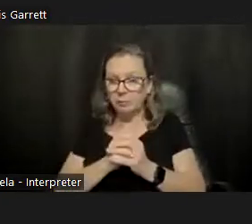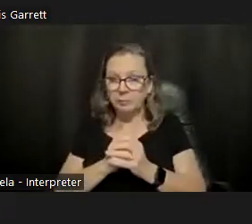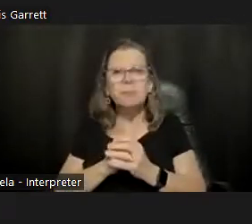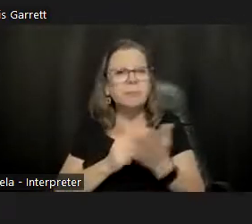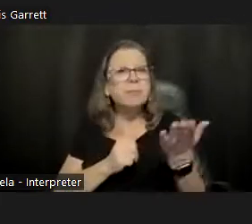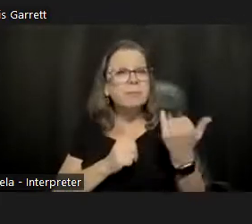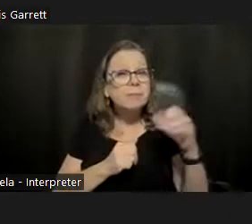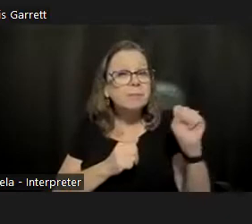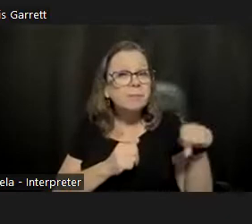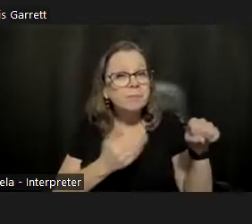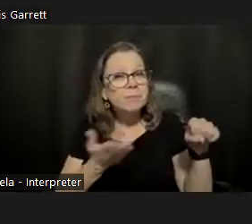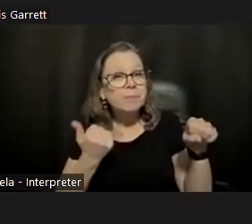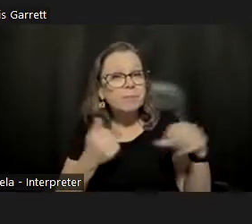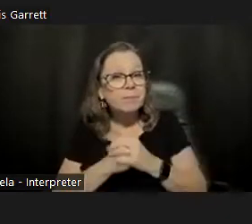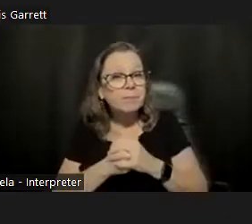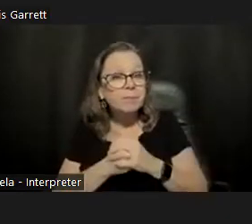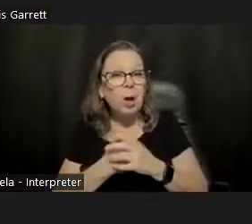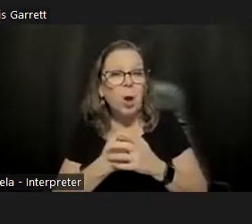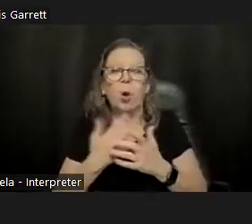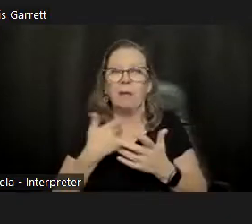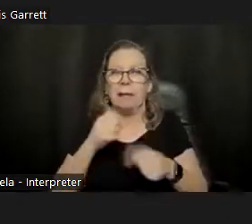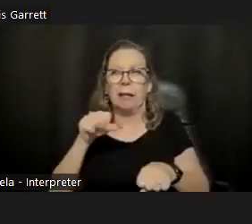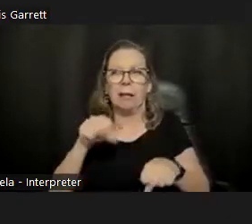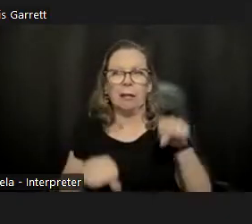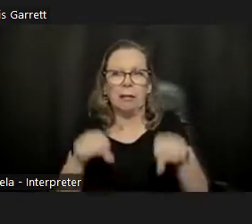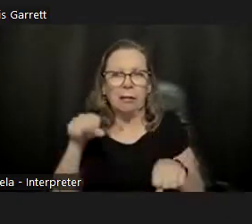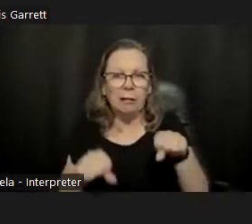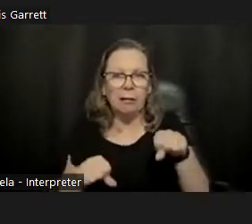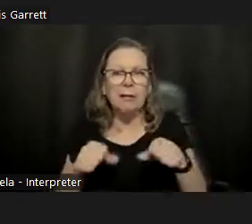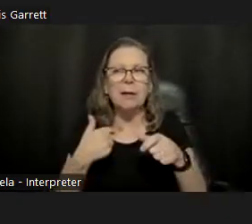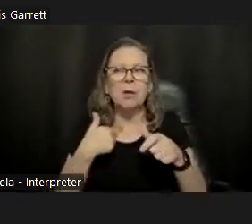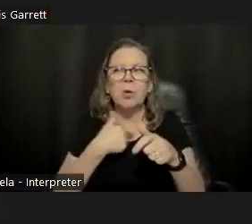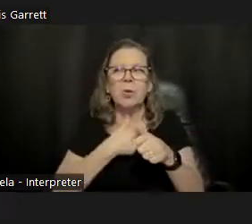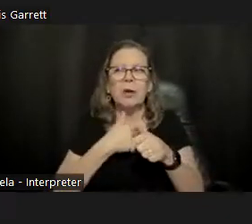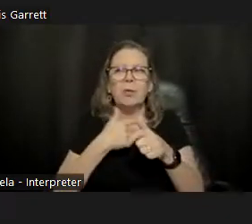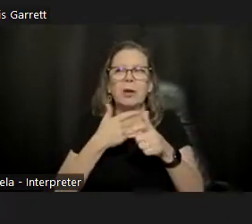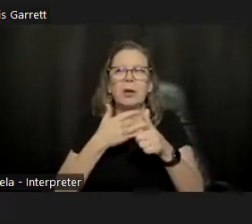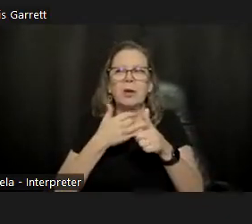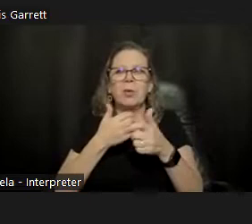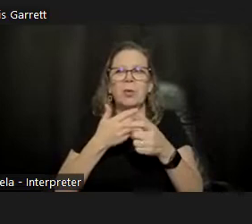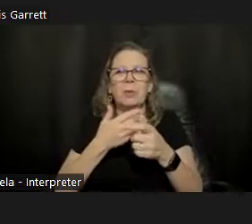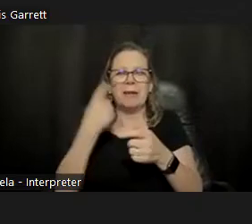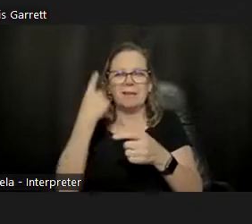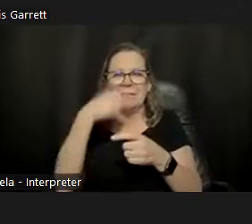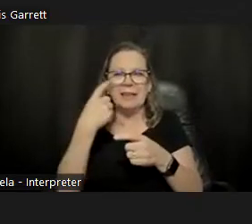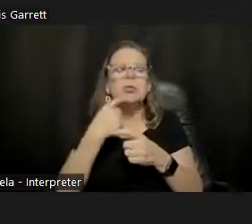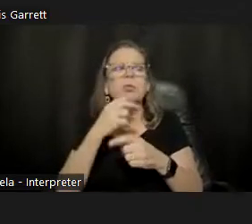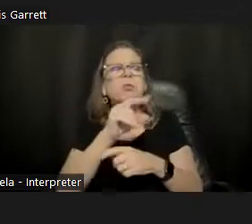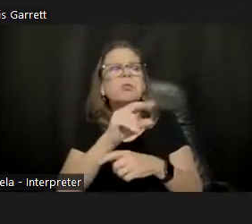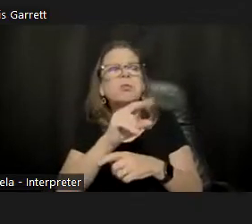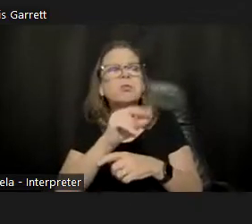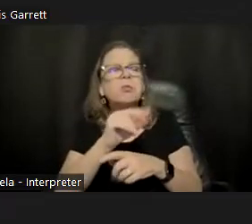Yes, it is. Yeah, okay, please. I just wasn't sure if we were going by phases. I just wanted to